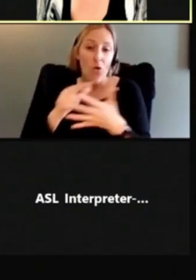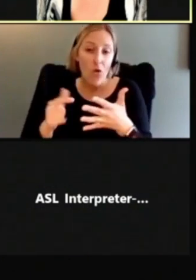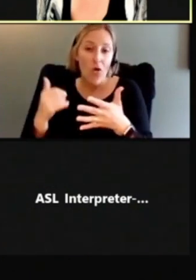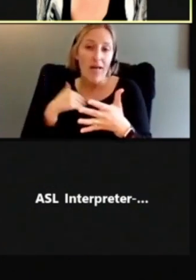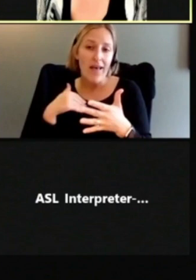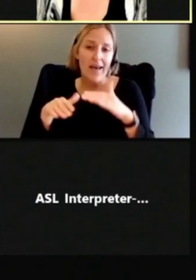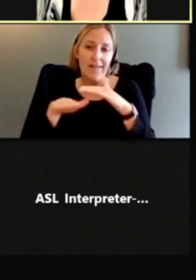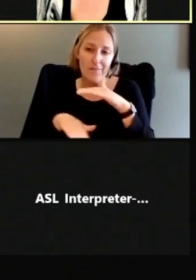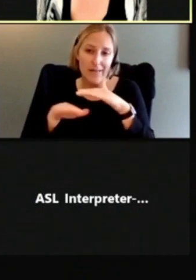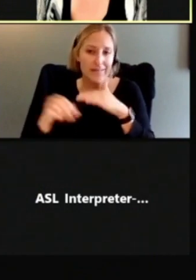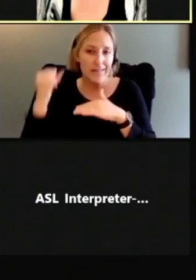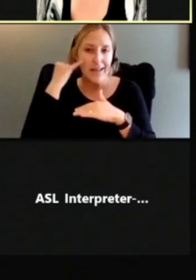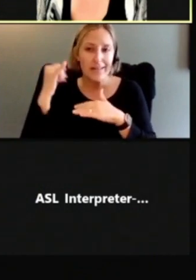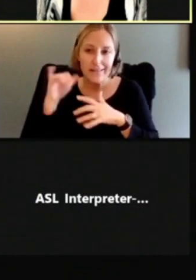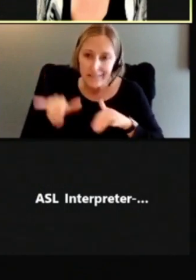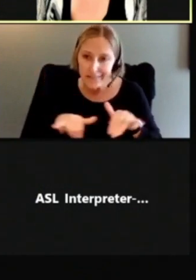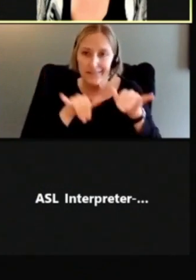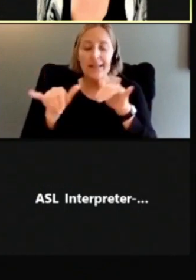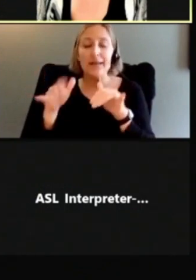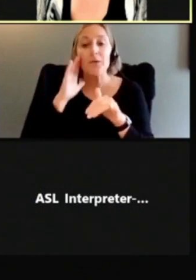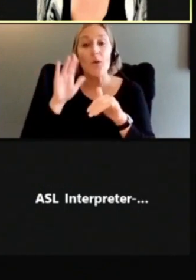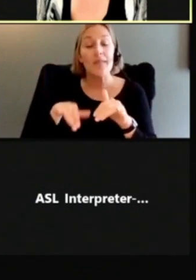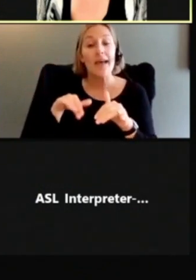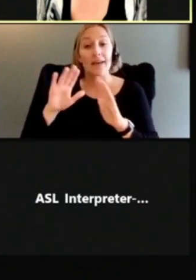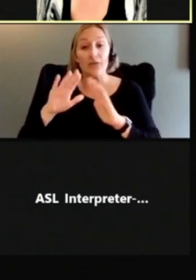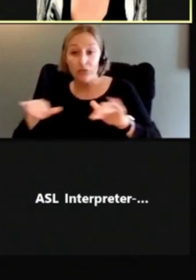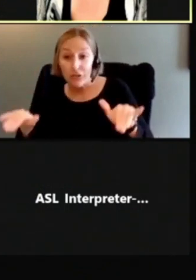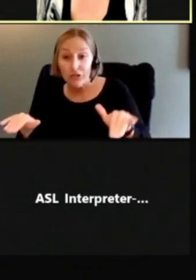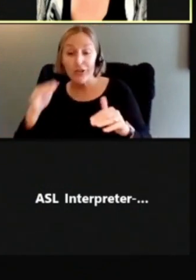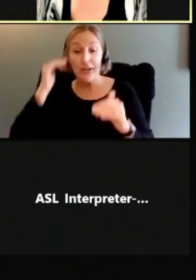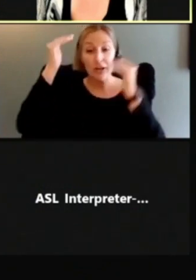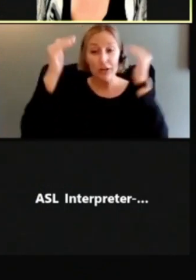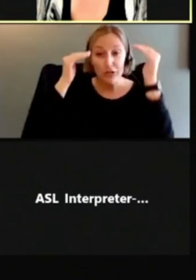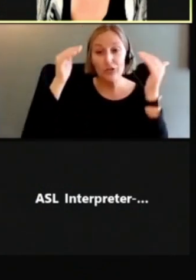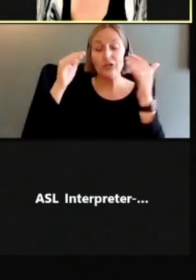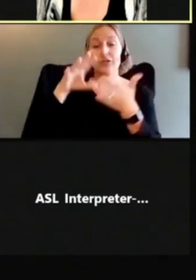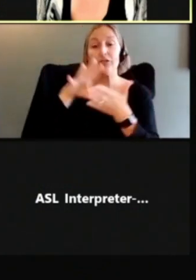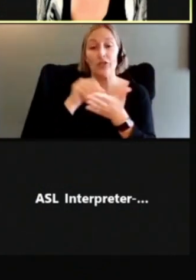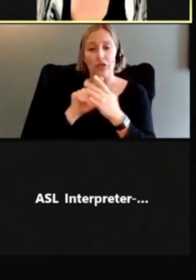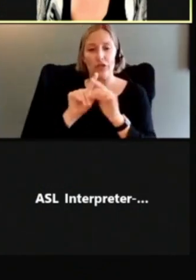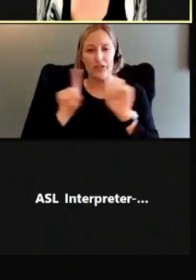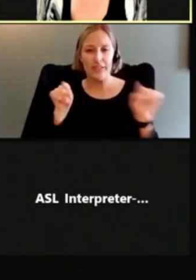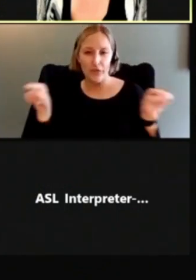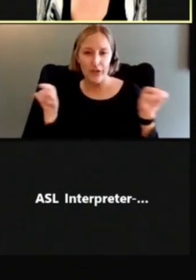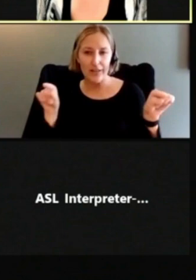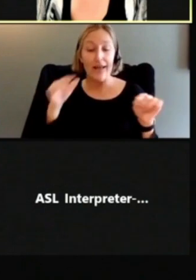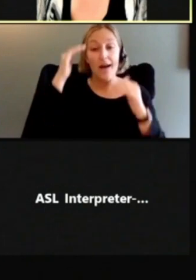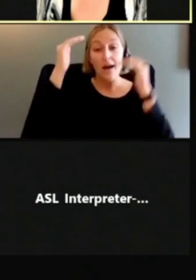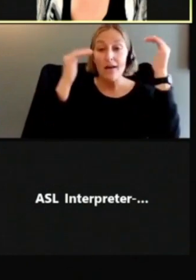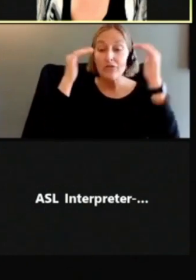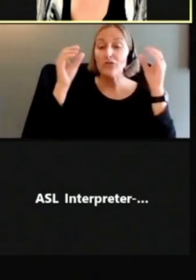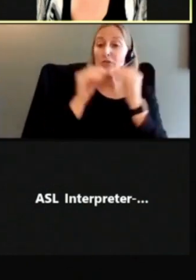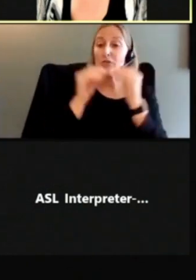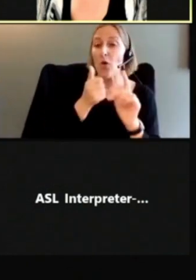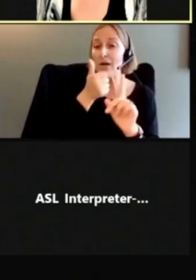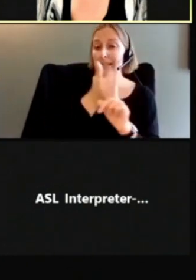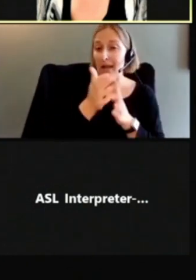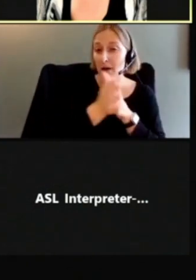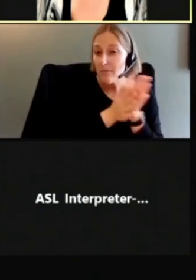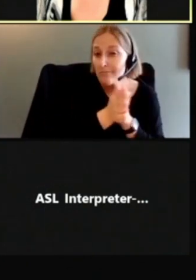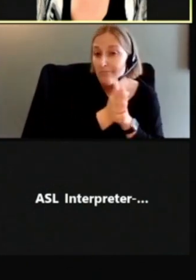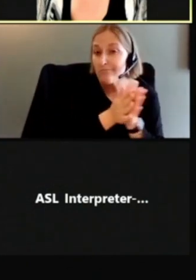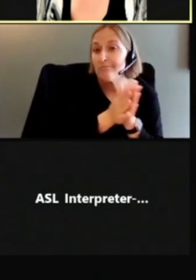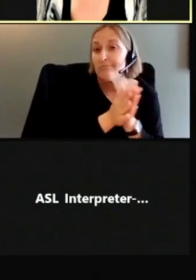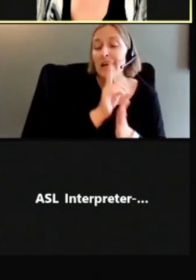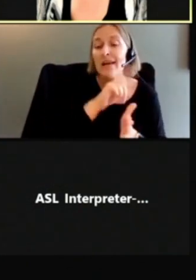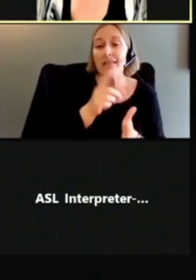idea. Adults learn differently than children. Adults tend to be more self-motivated. They understand the value